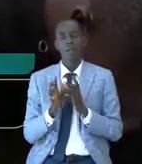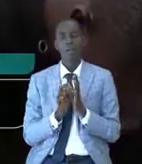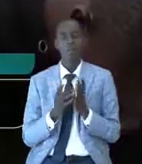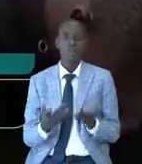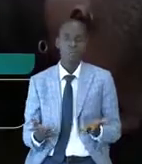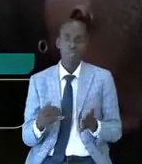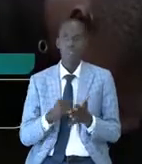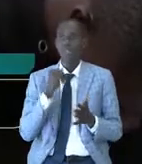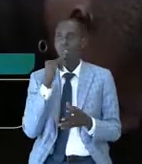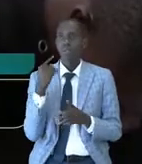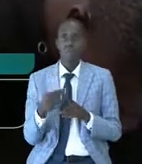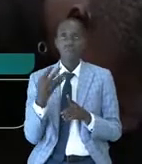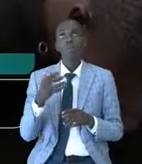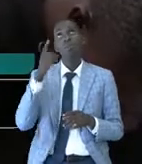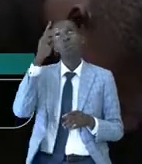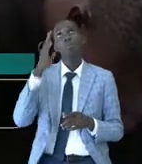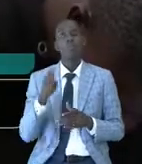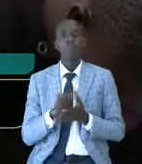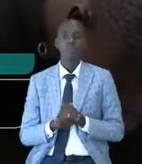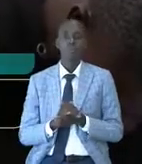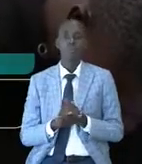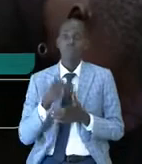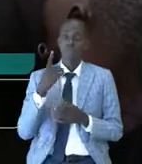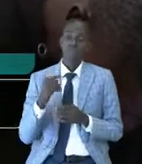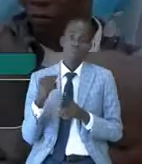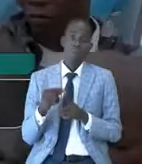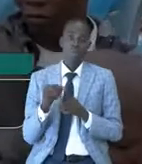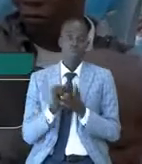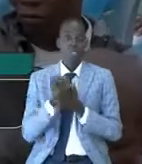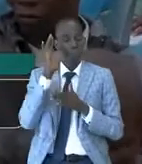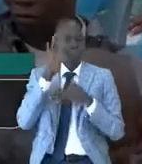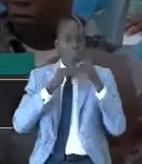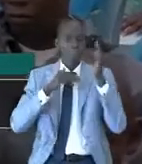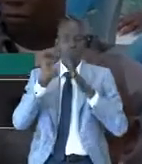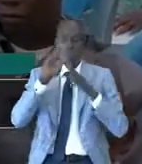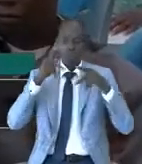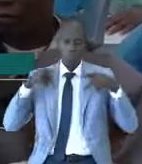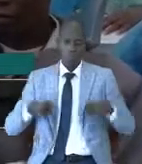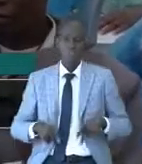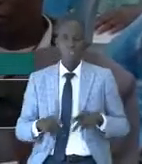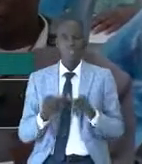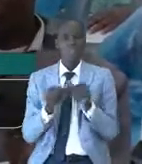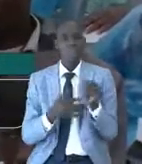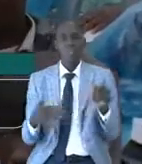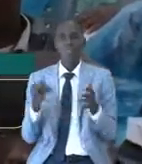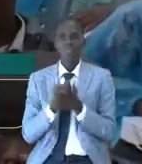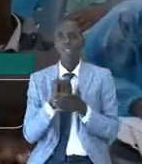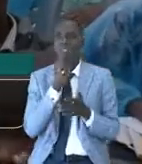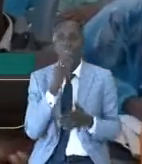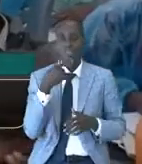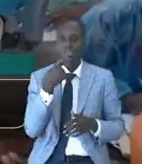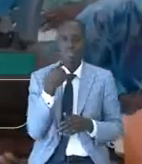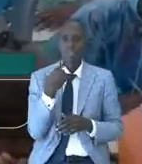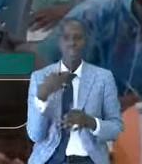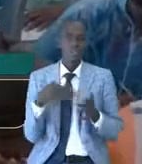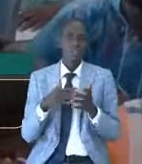the word of faith. It's the word that will build your personality. Everything that is broken down in your life,